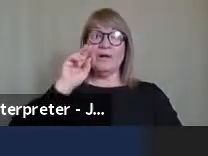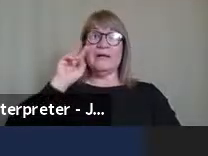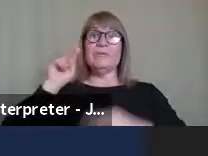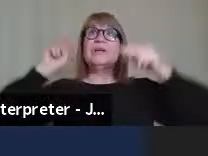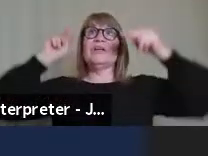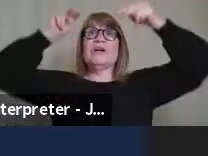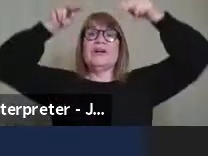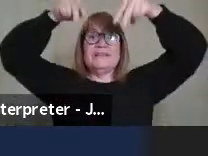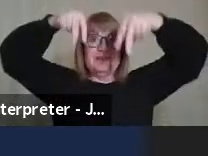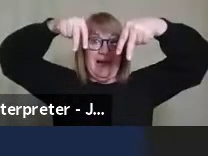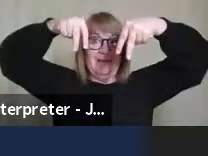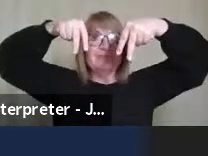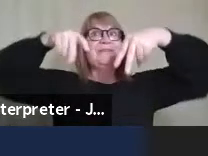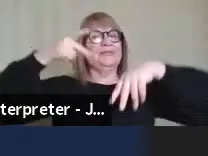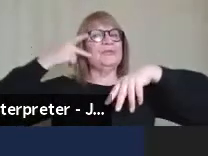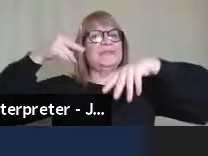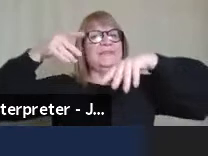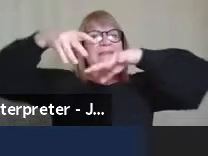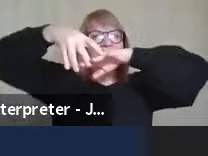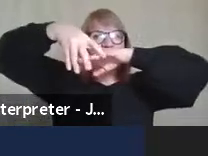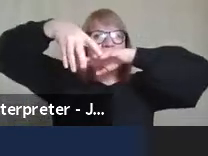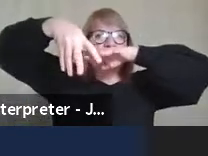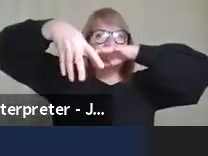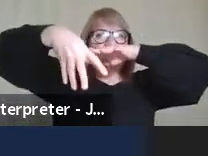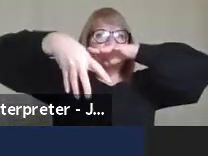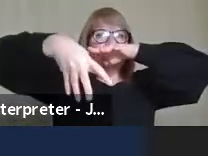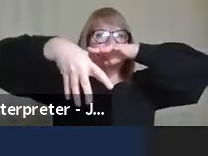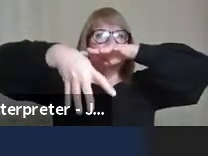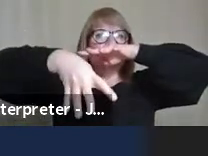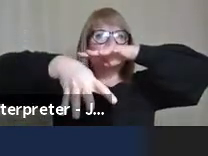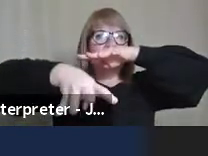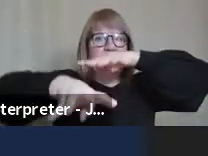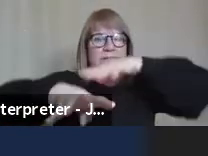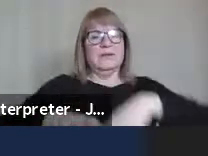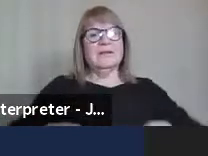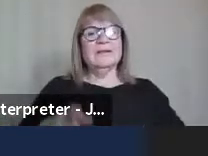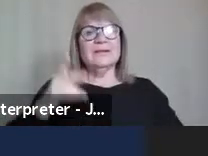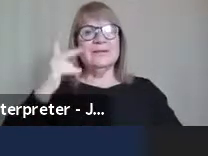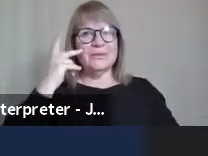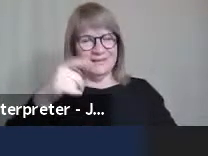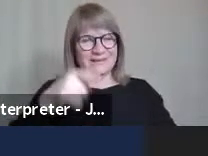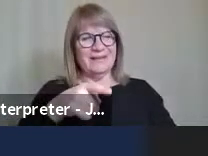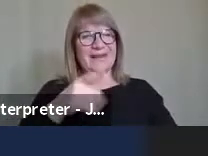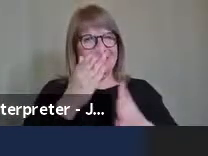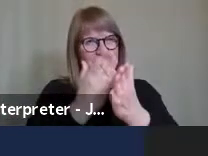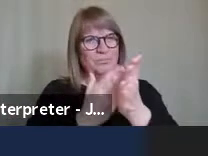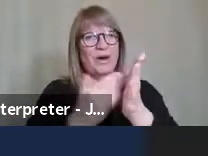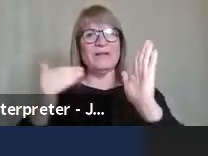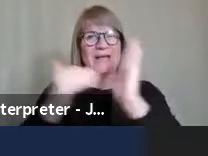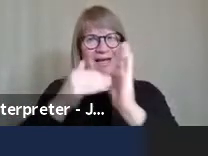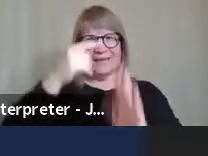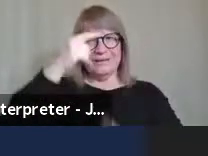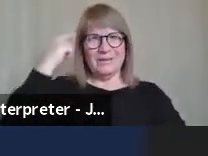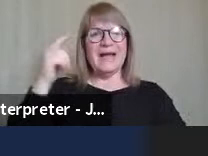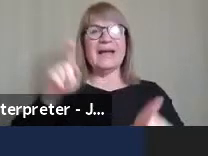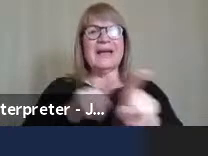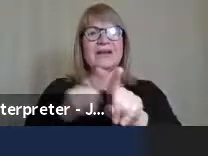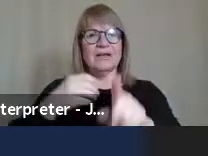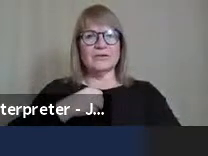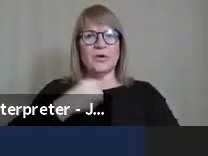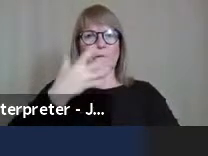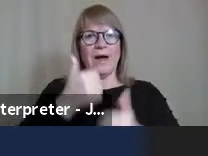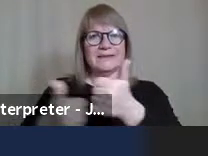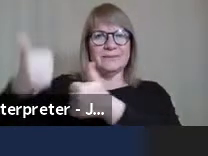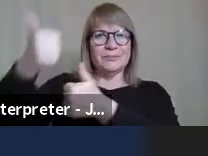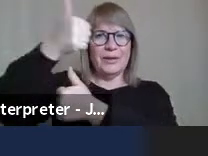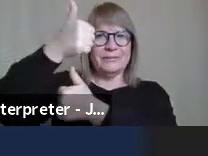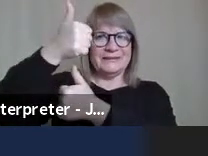play and the foundation of these roots in part being anti-black racism and also white supremacy as